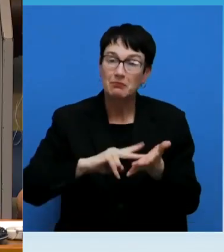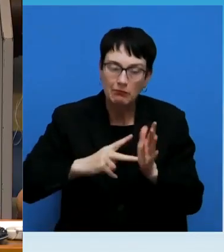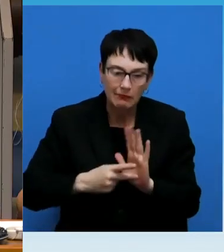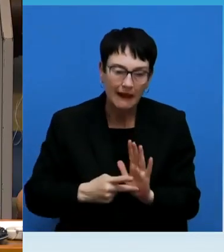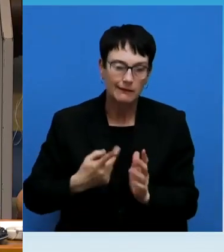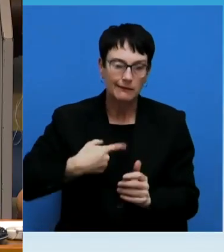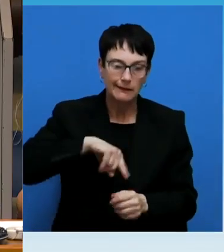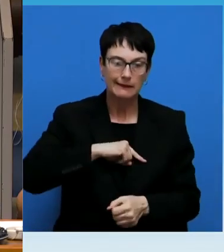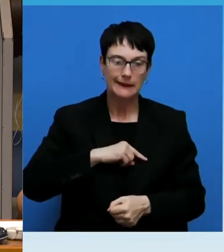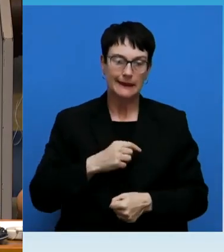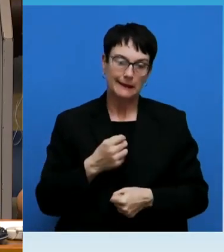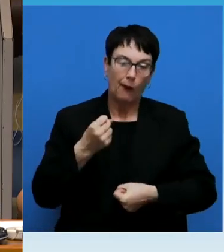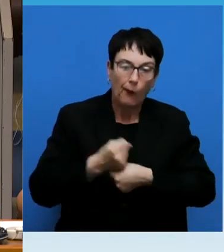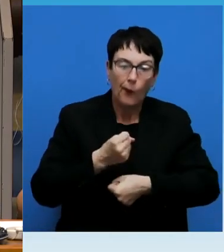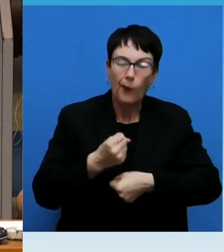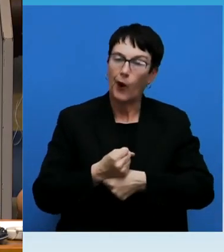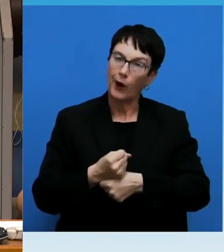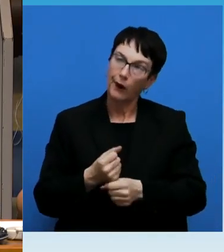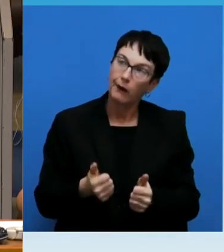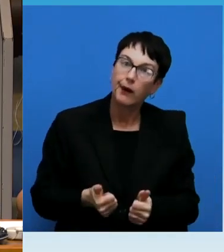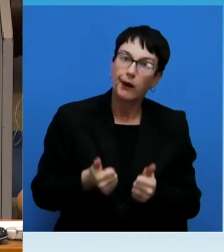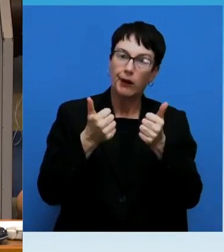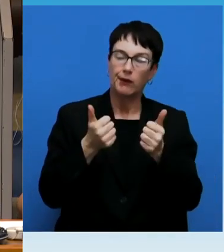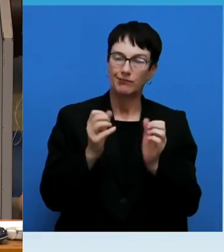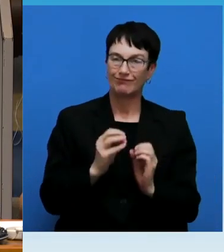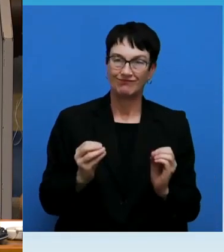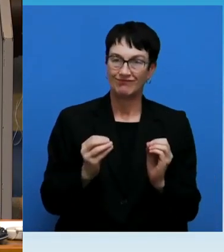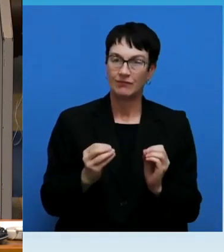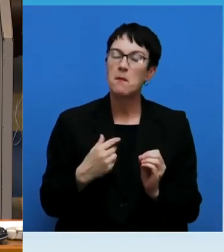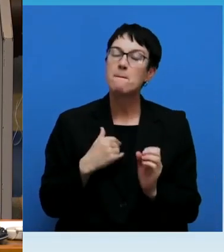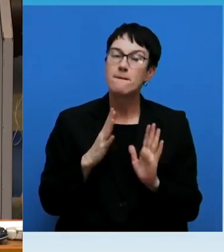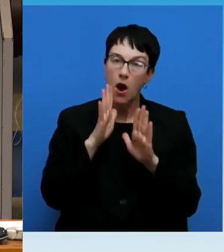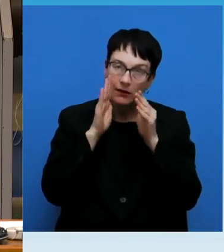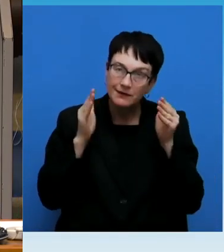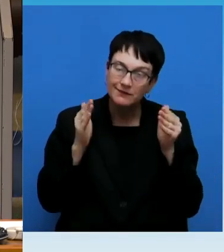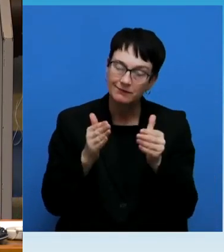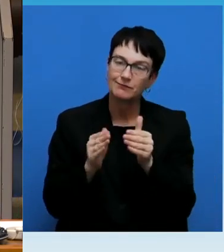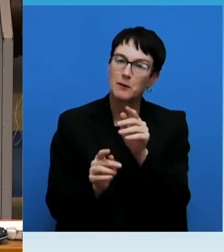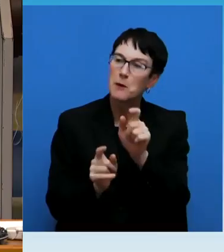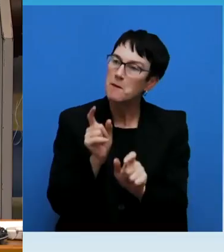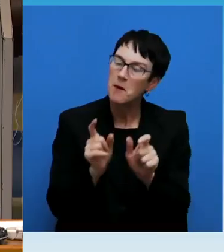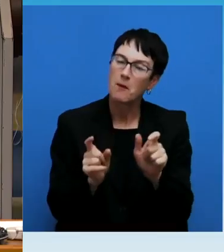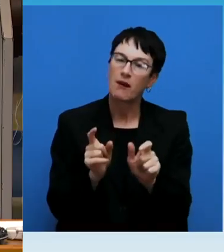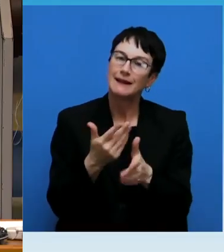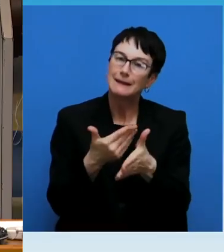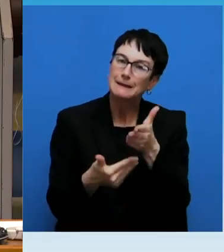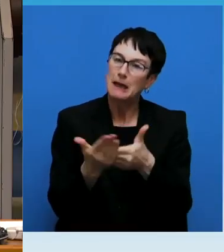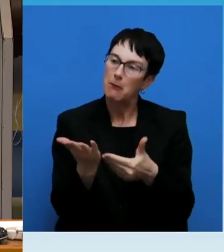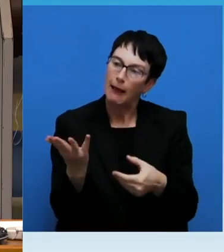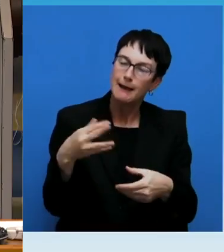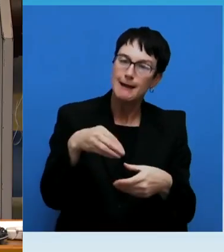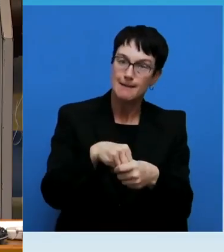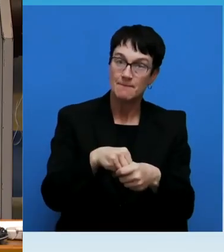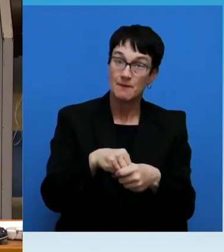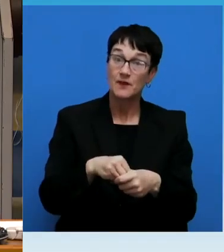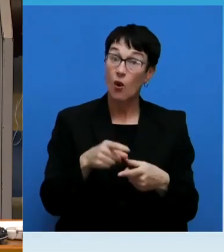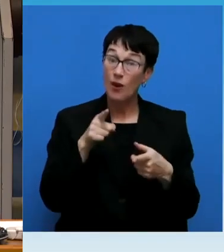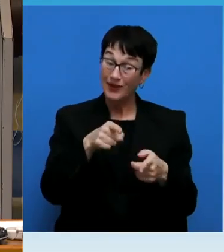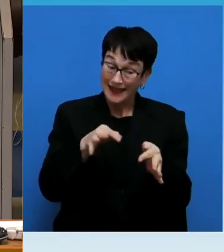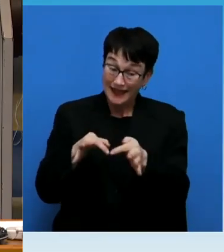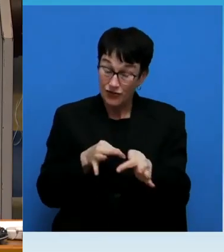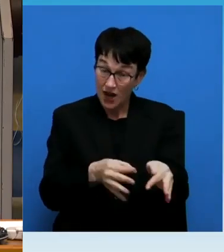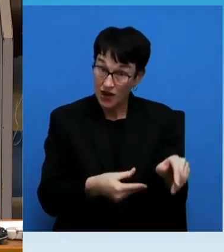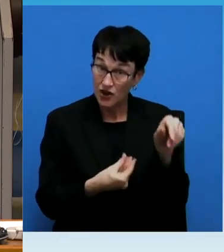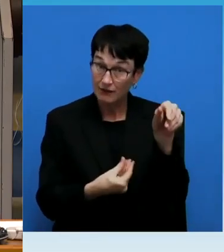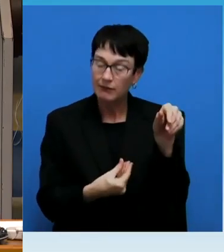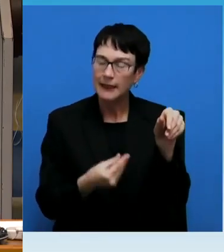disabilities at the center of how we work. It builds the expertise we have been missing, so disability inclusion is embedded in